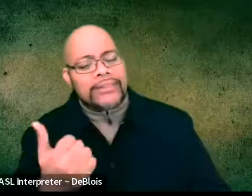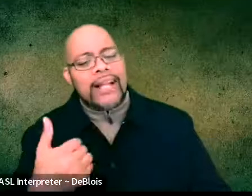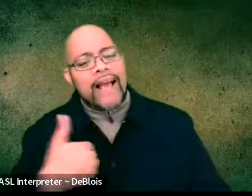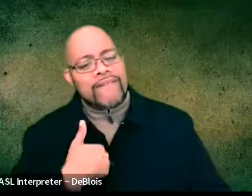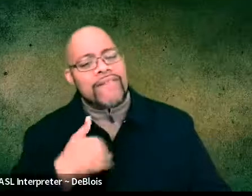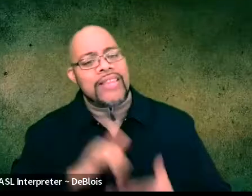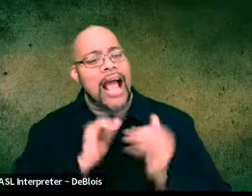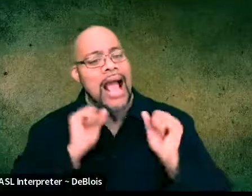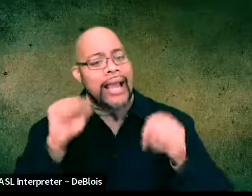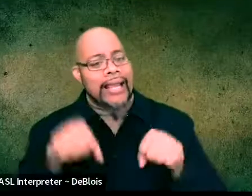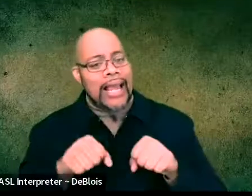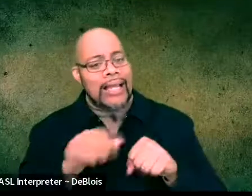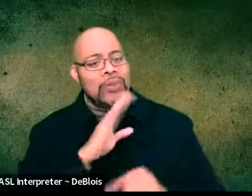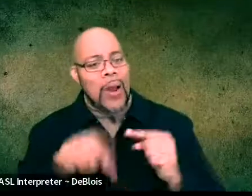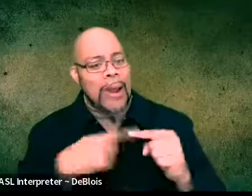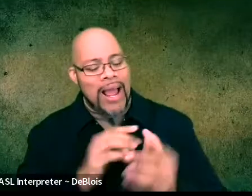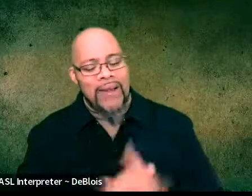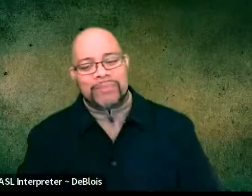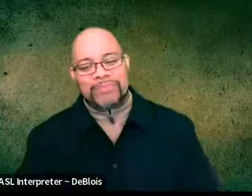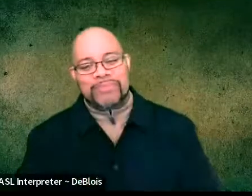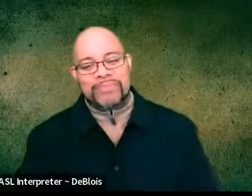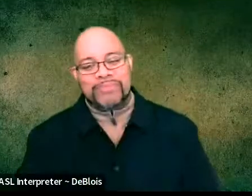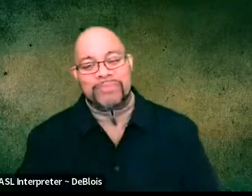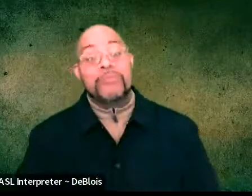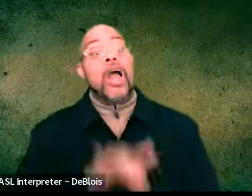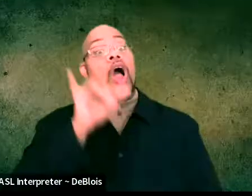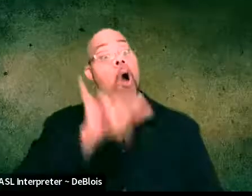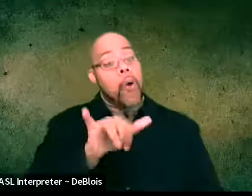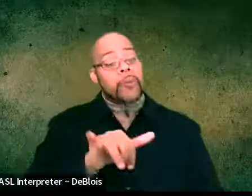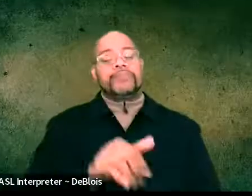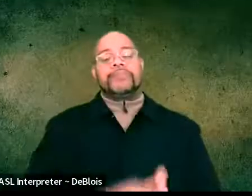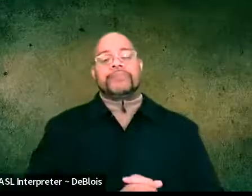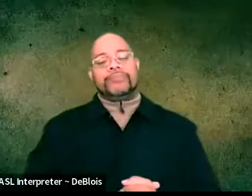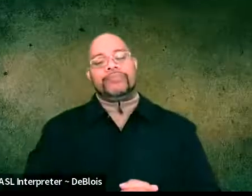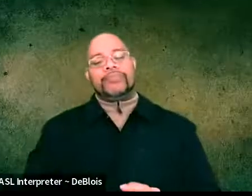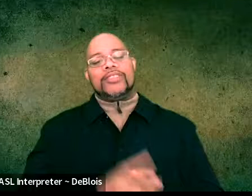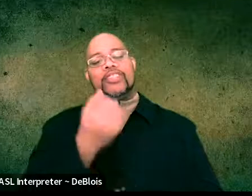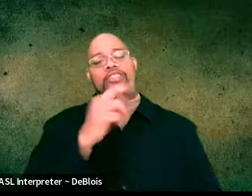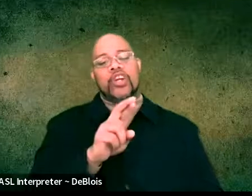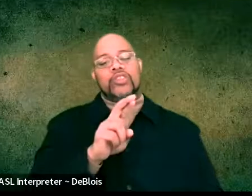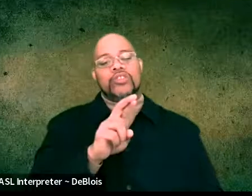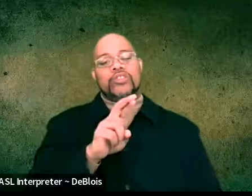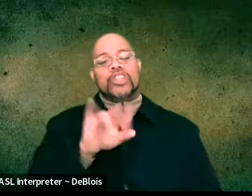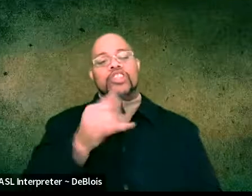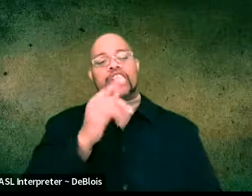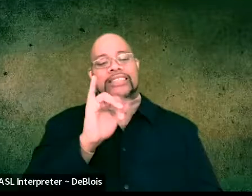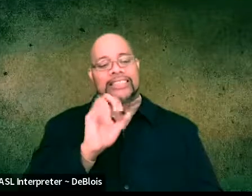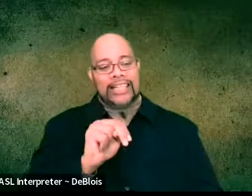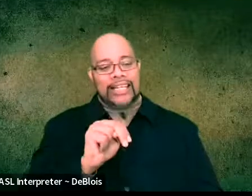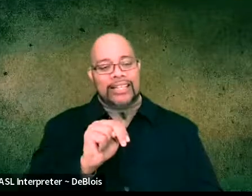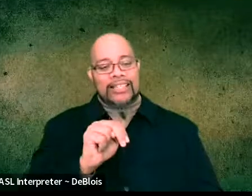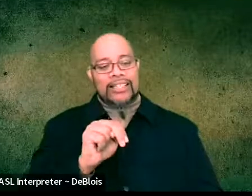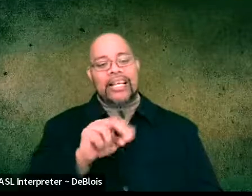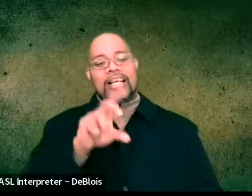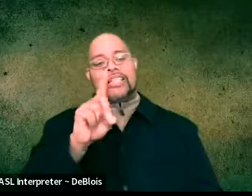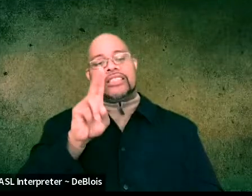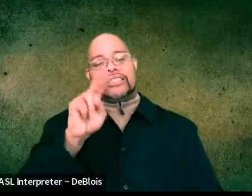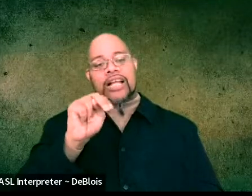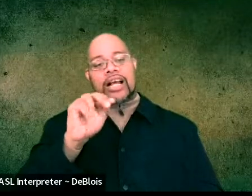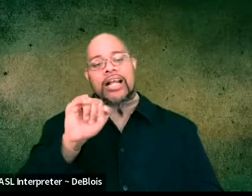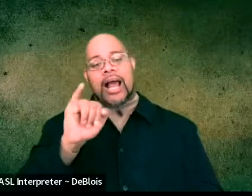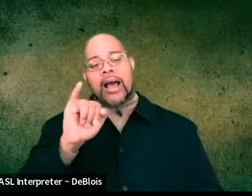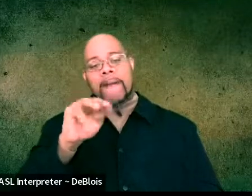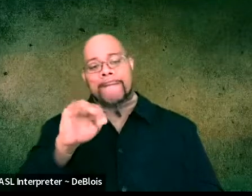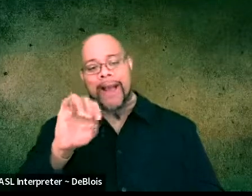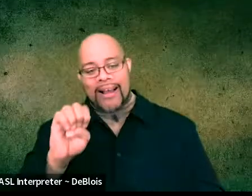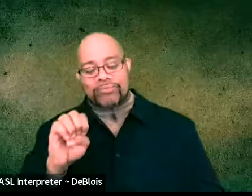that I can talk about. Oh, Dr. Justin Dunavant, who will be diving